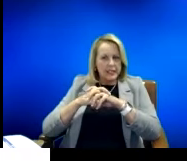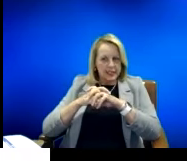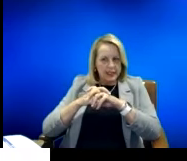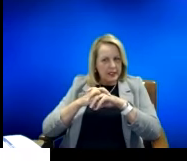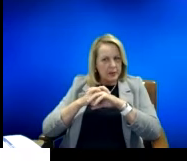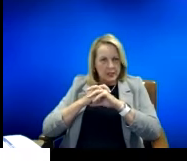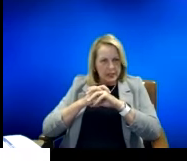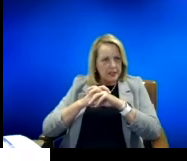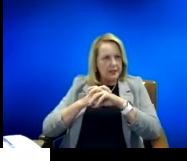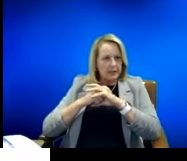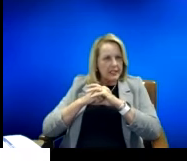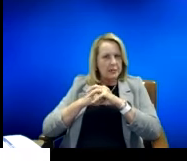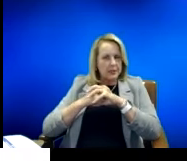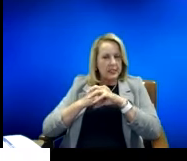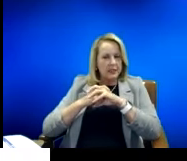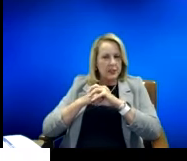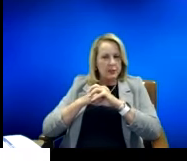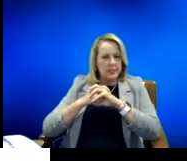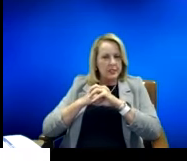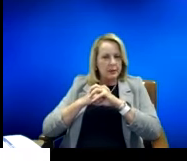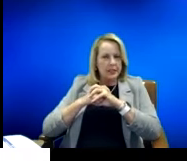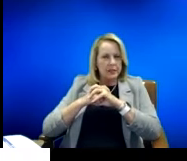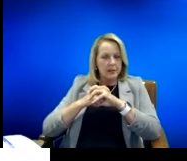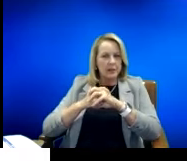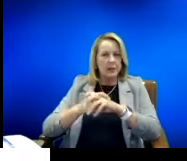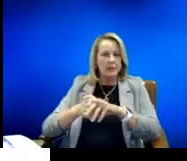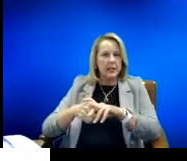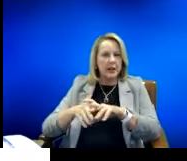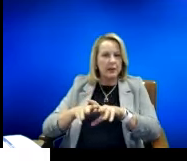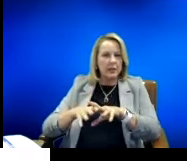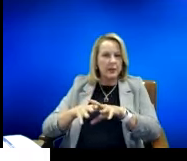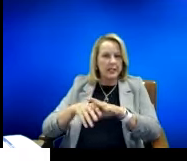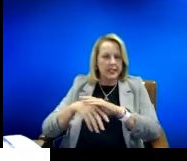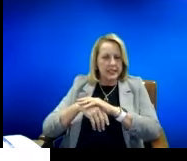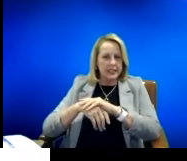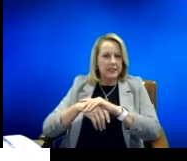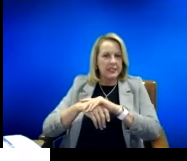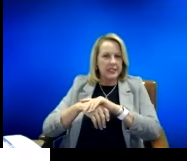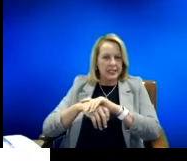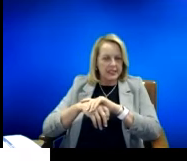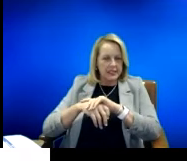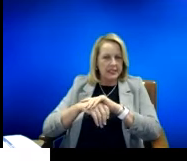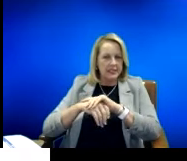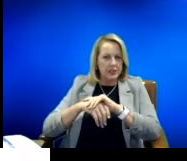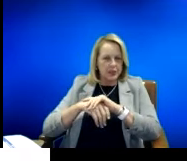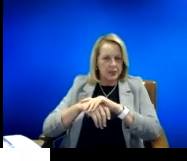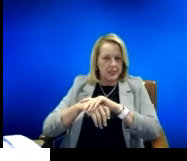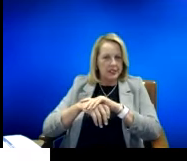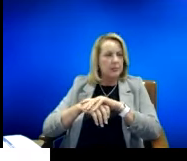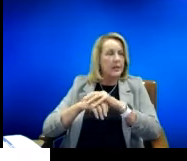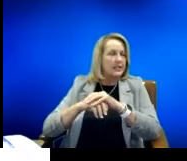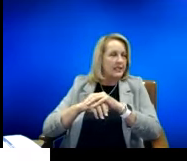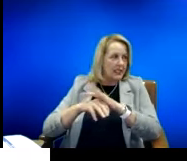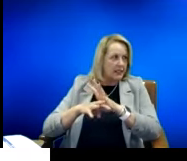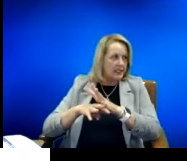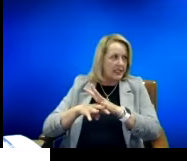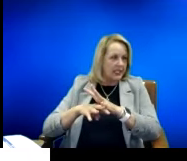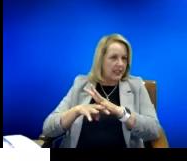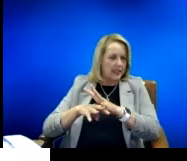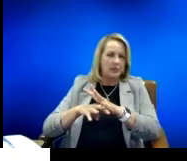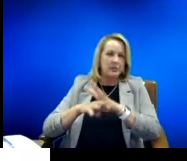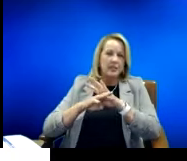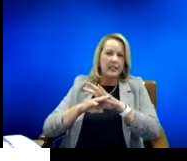be taking a risk of investment if you participate in the program. The only one that is FDIC insured is the bank